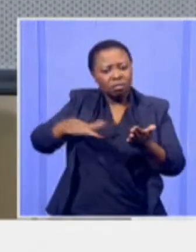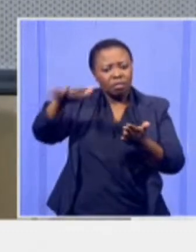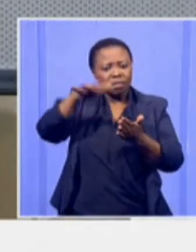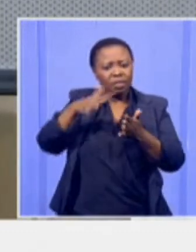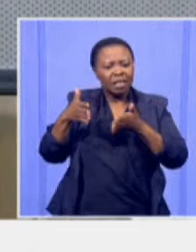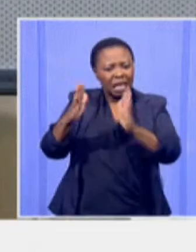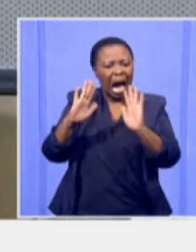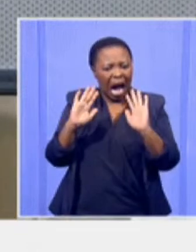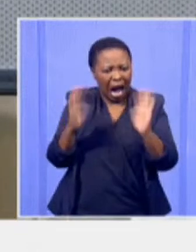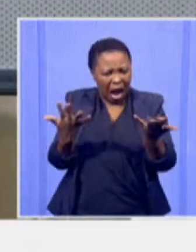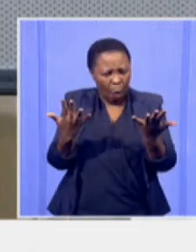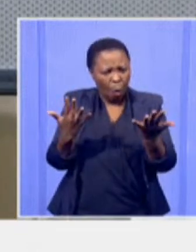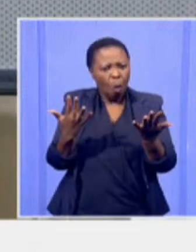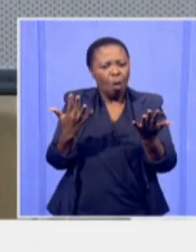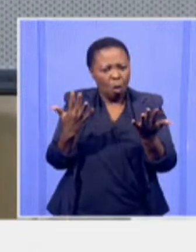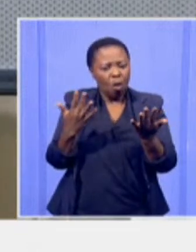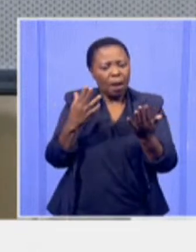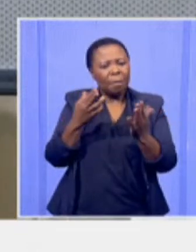has been done.